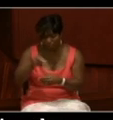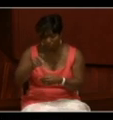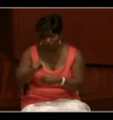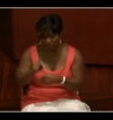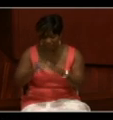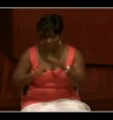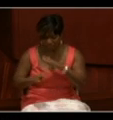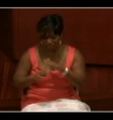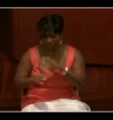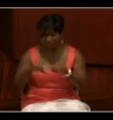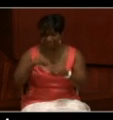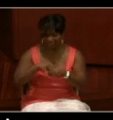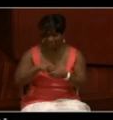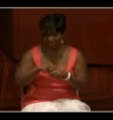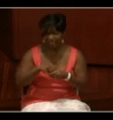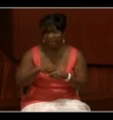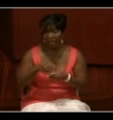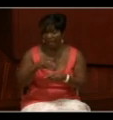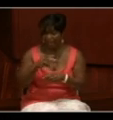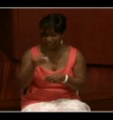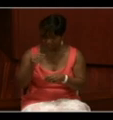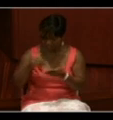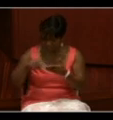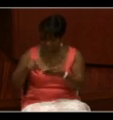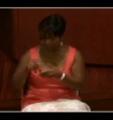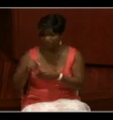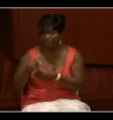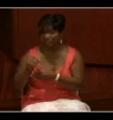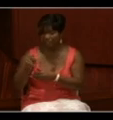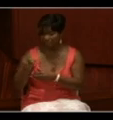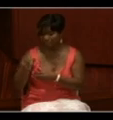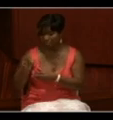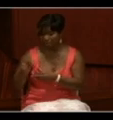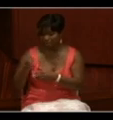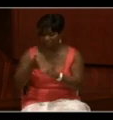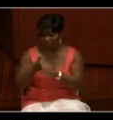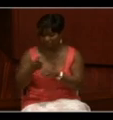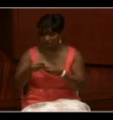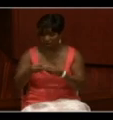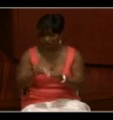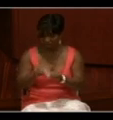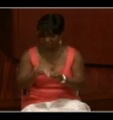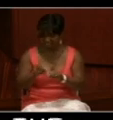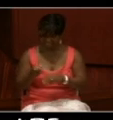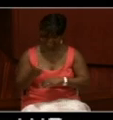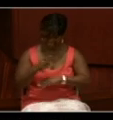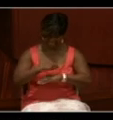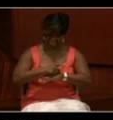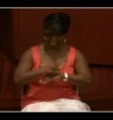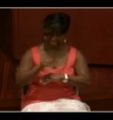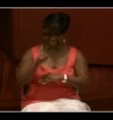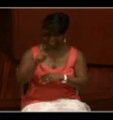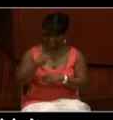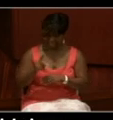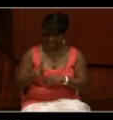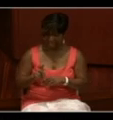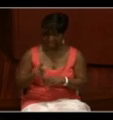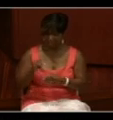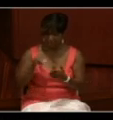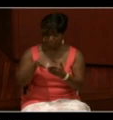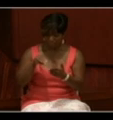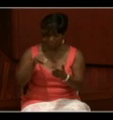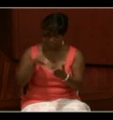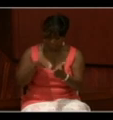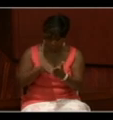Archives field office that would hold those records. Today, there are nearly 500,000 individual case files across the